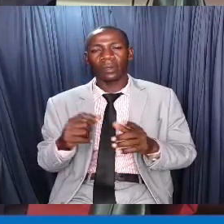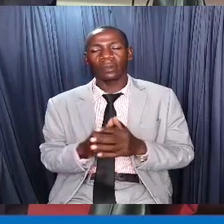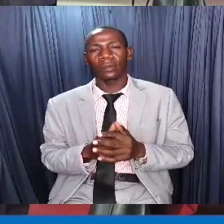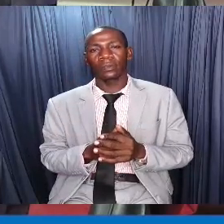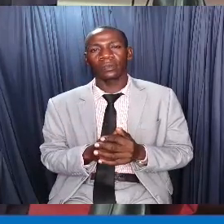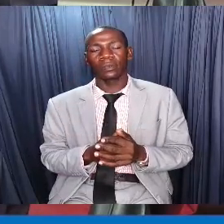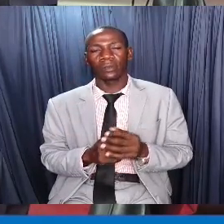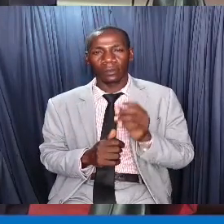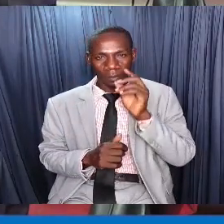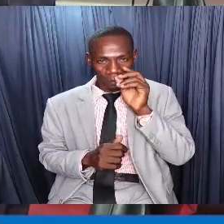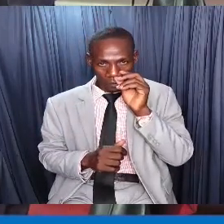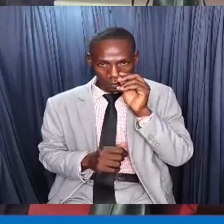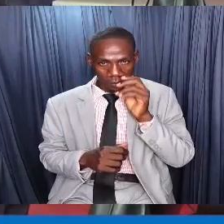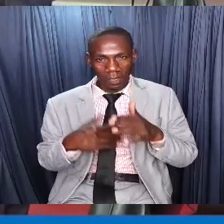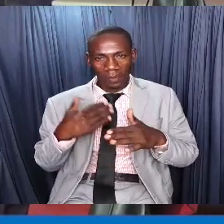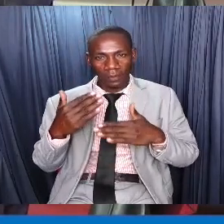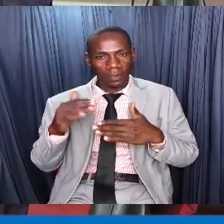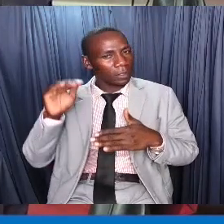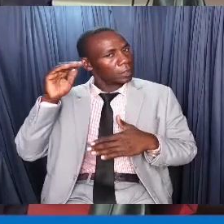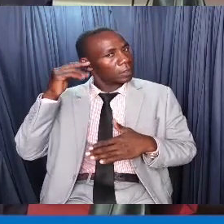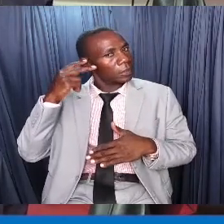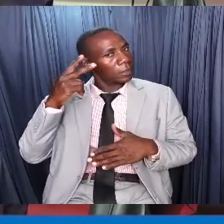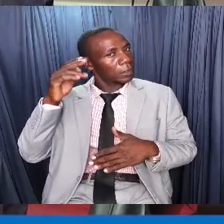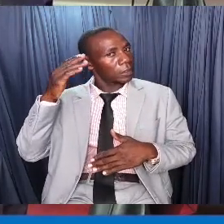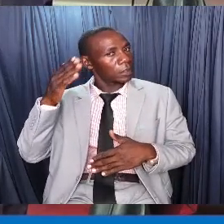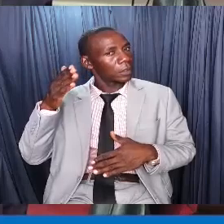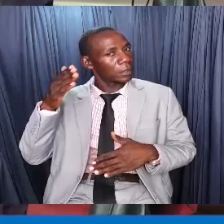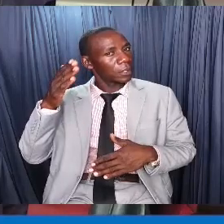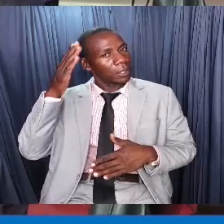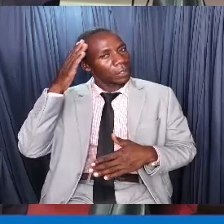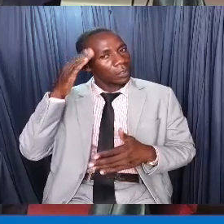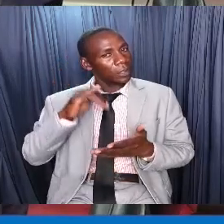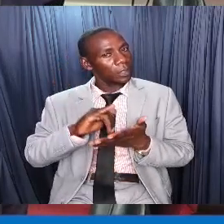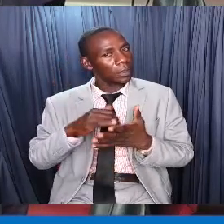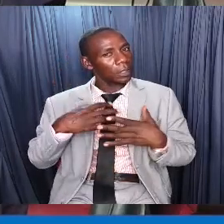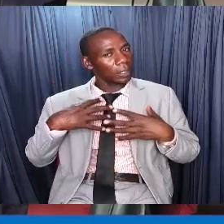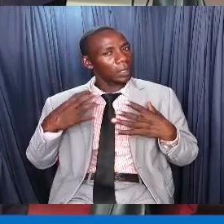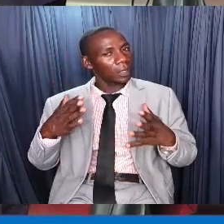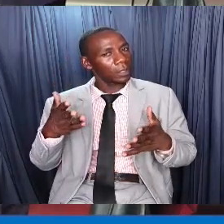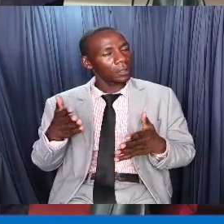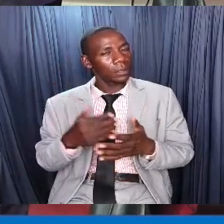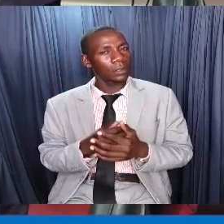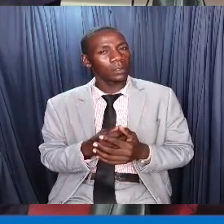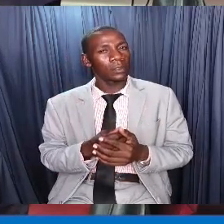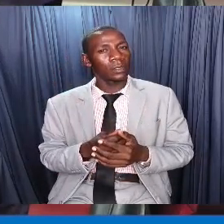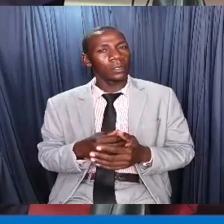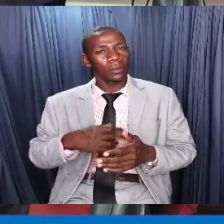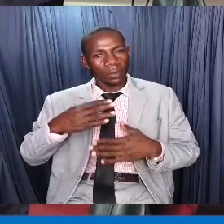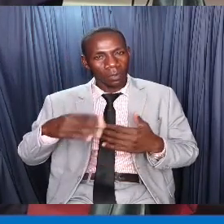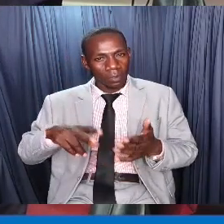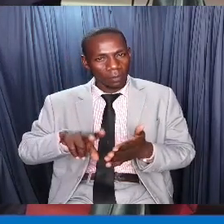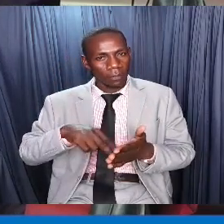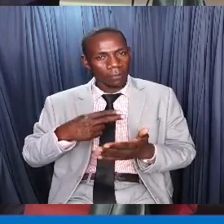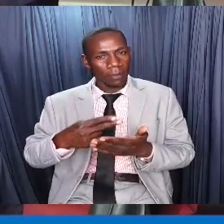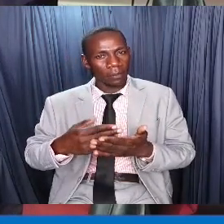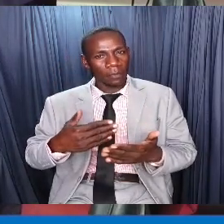matter. Sasa alipomuona. Now when he saw him. Si alijua huyu ndiye mponyaji. He knew this is a healer here. Alienda akaanguka miguuni mwake. He